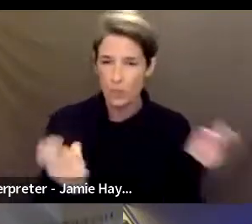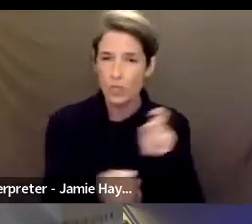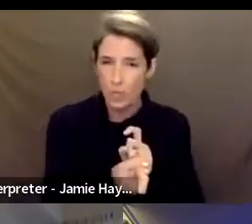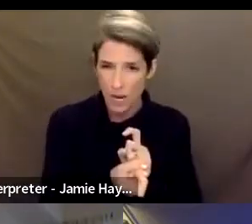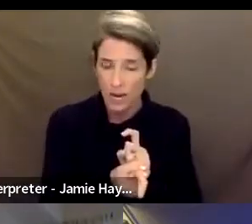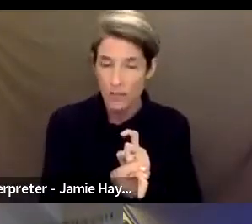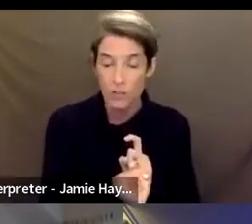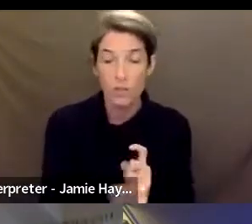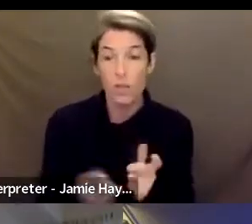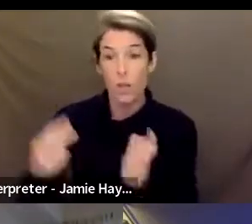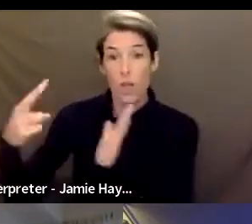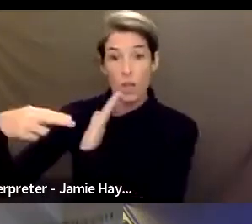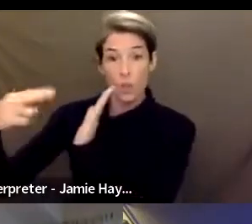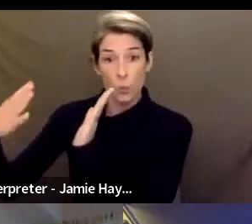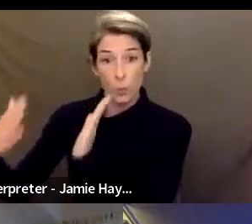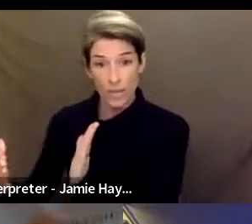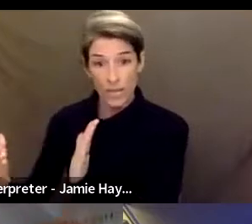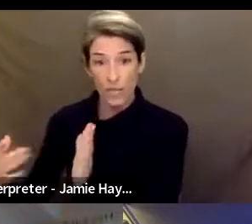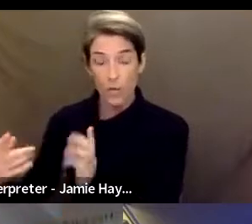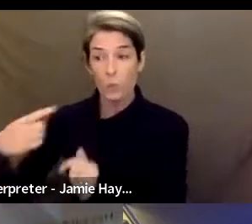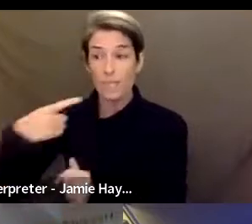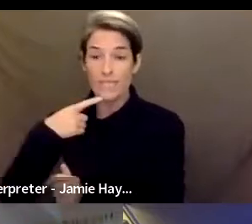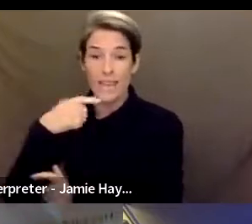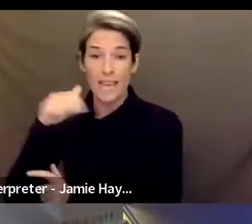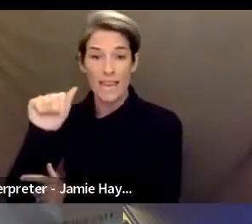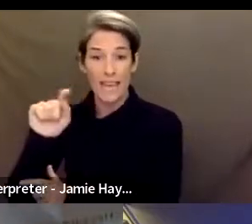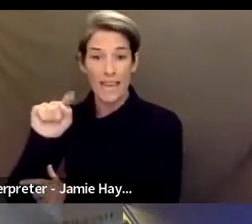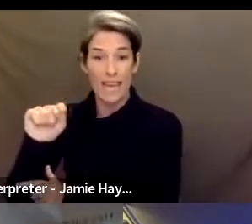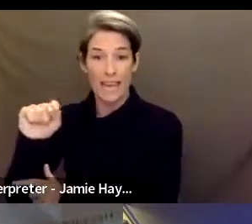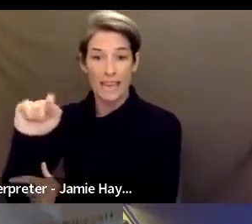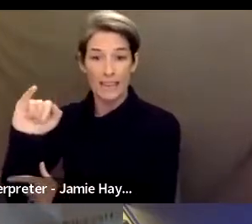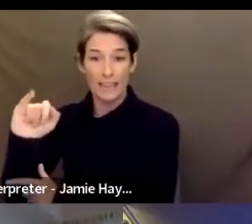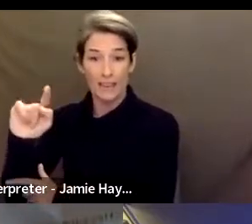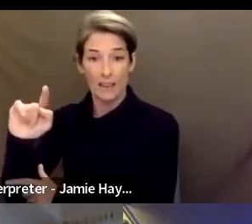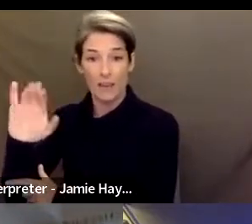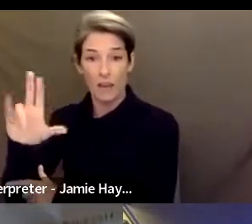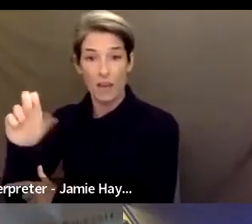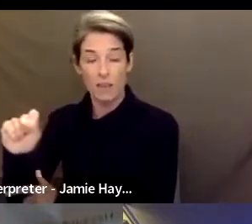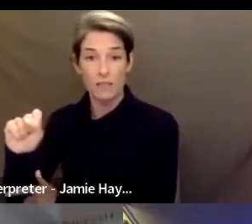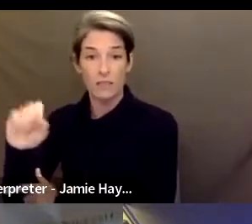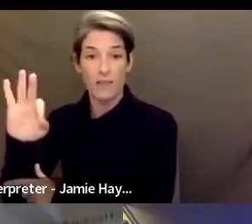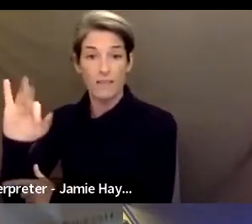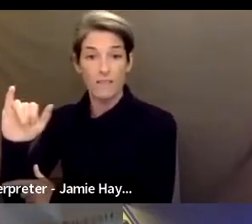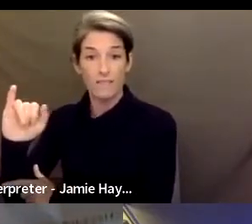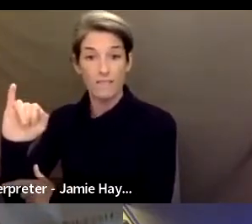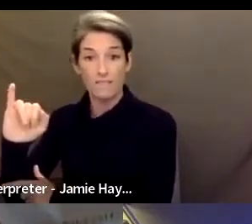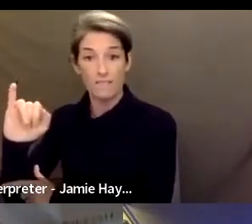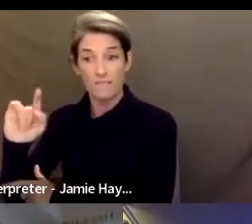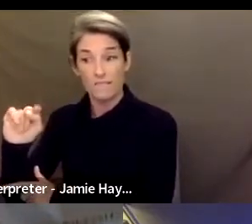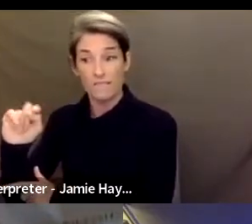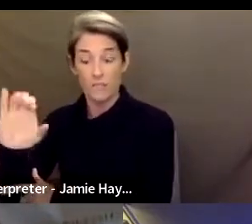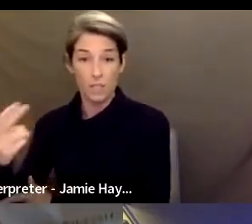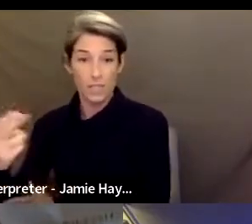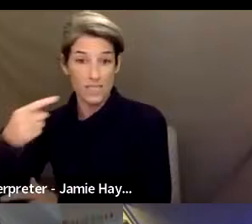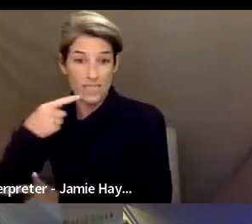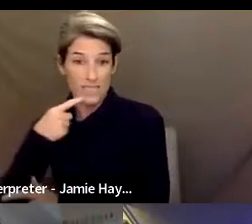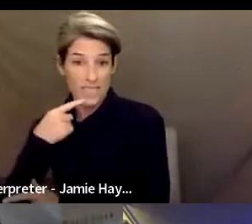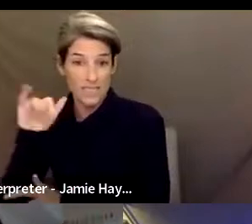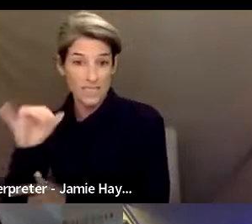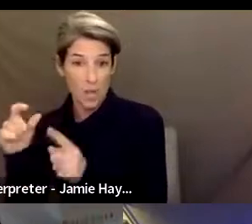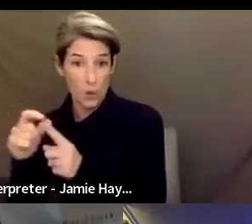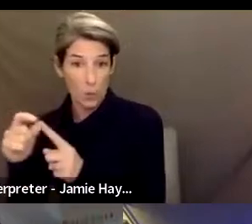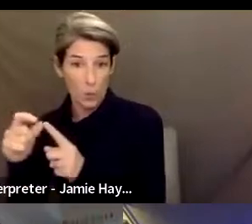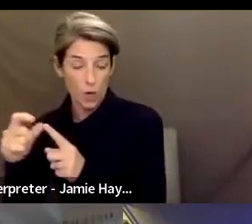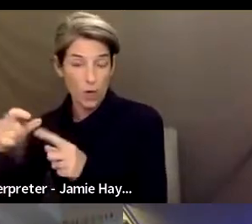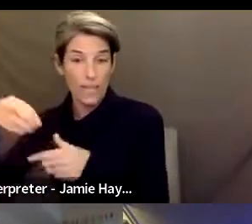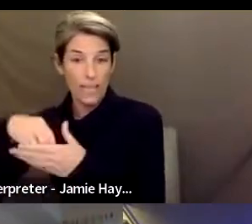even though it says that Atticus Finch, the white presenting person, says this in the script, the reader will not be saying this in